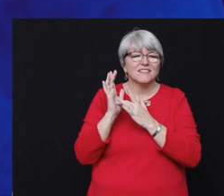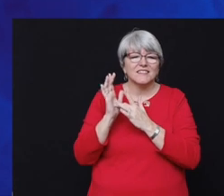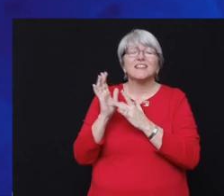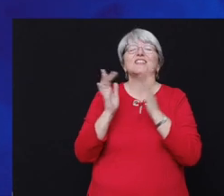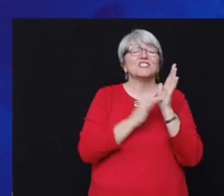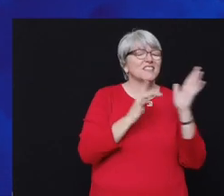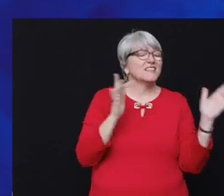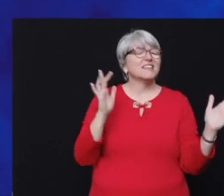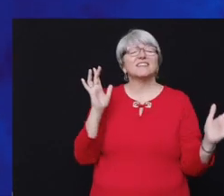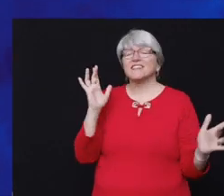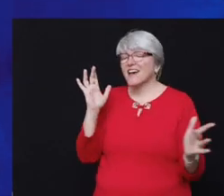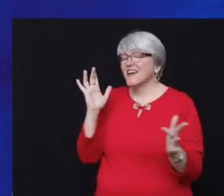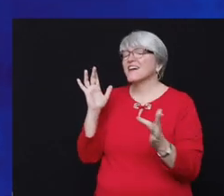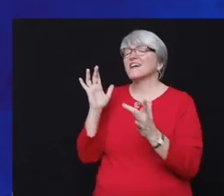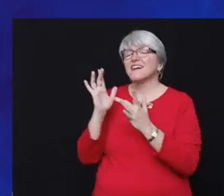Jesus.